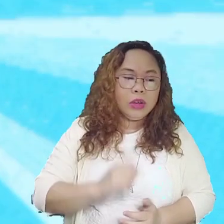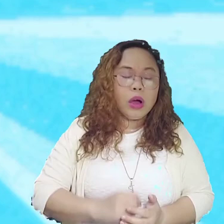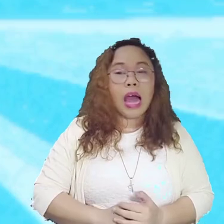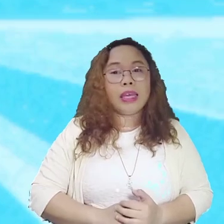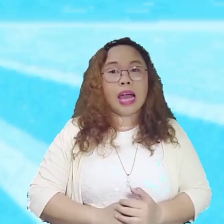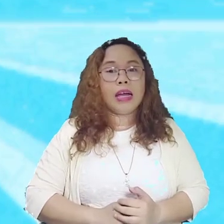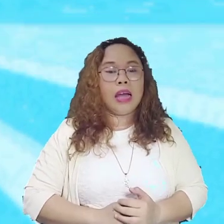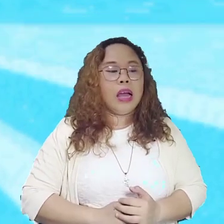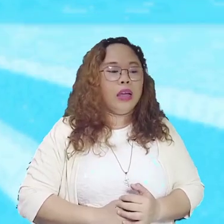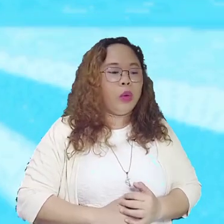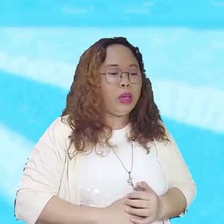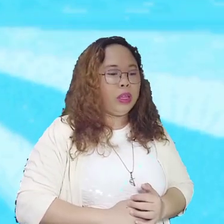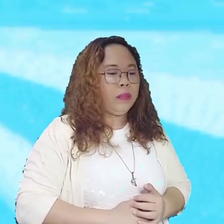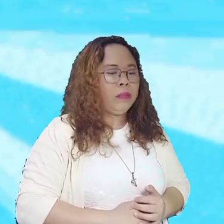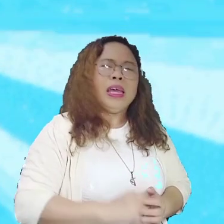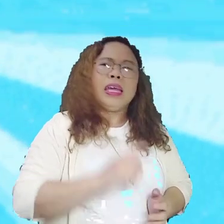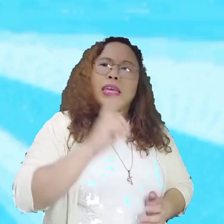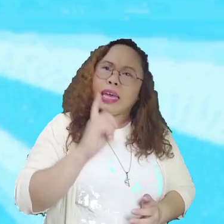hindi